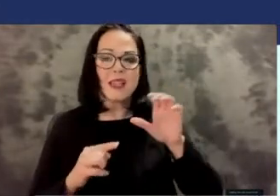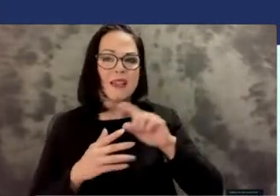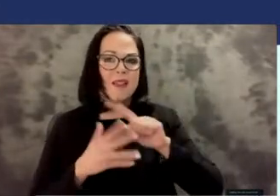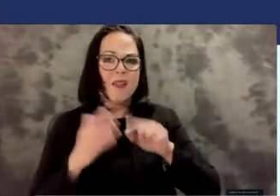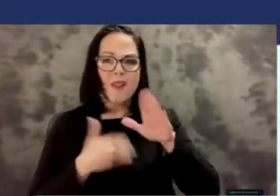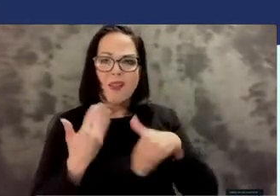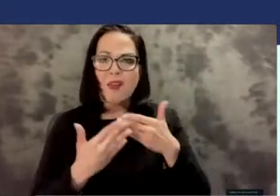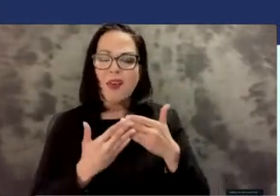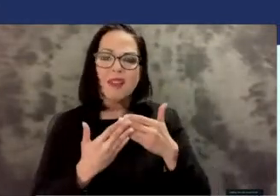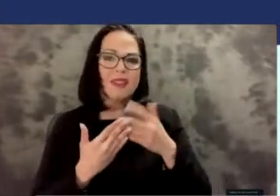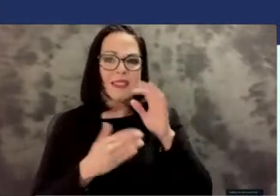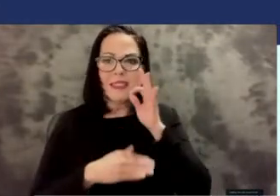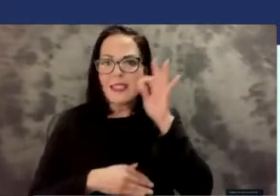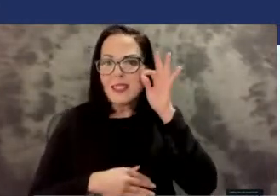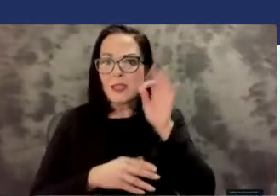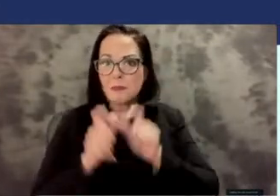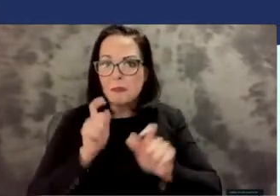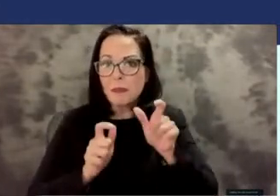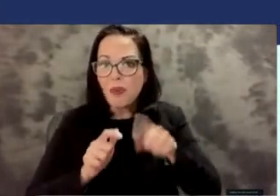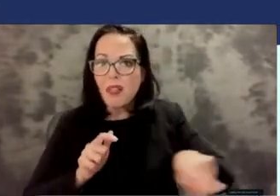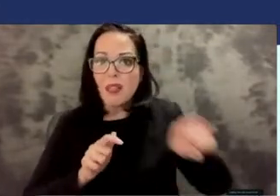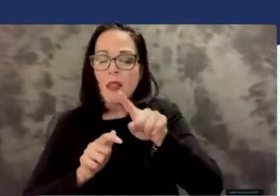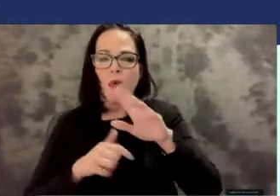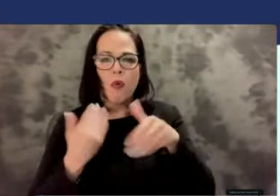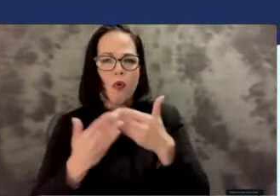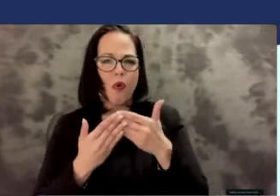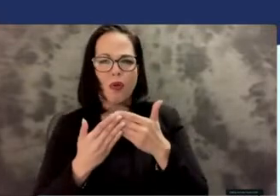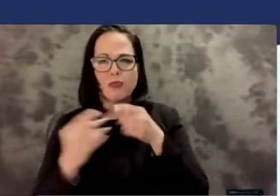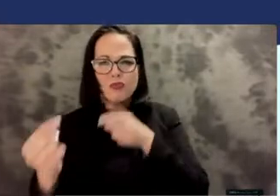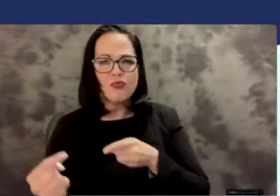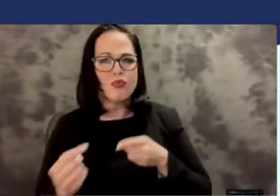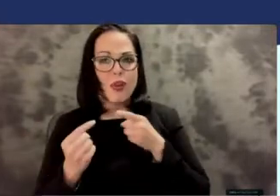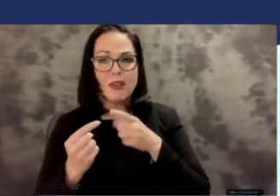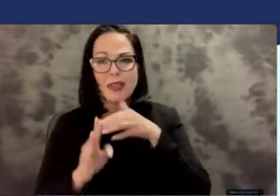people, and those who are struggling on the margins of the economy.